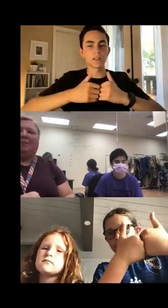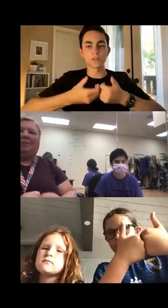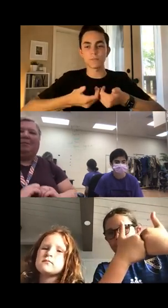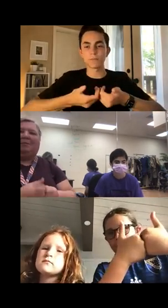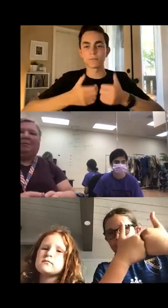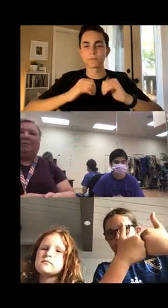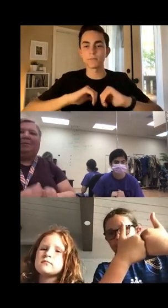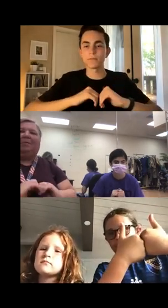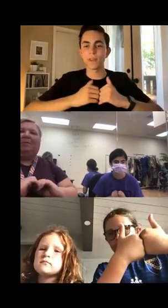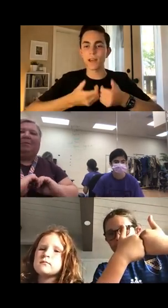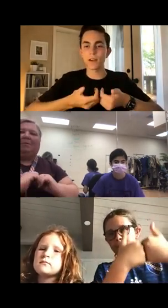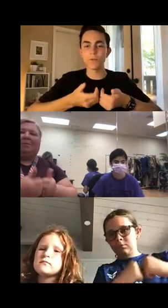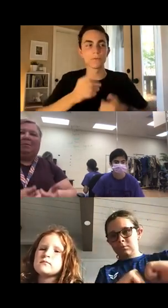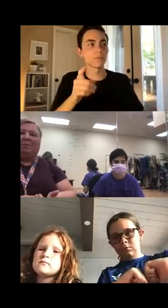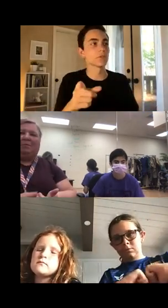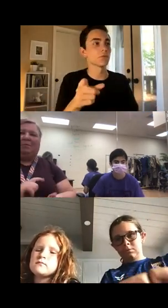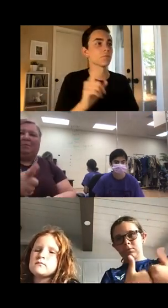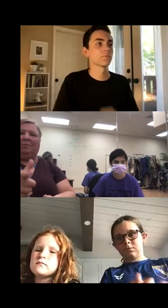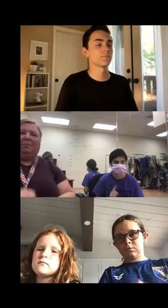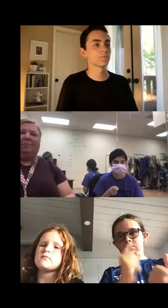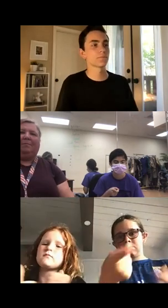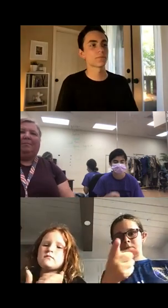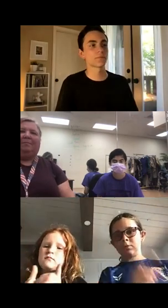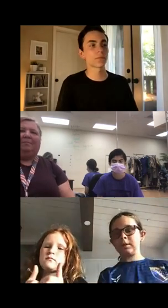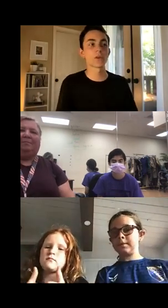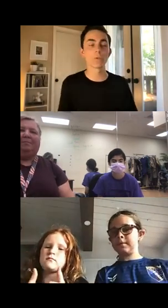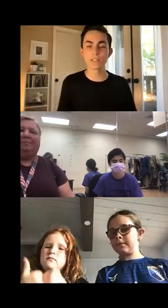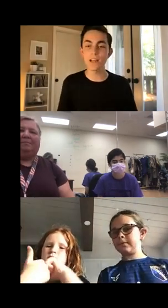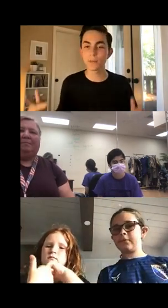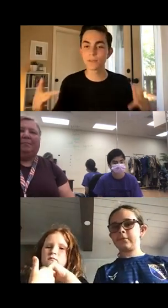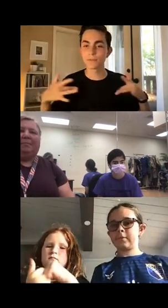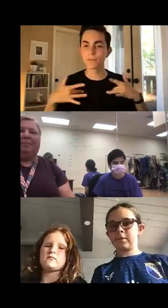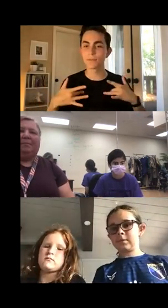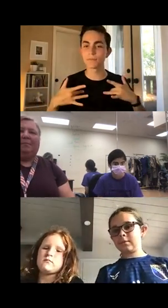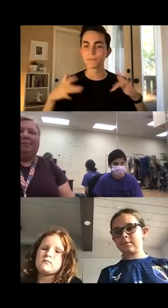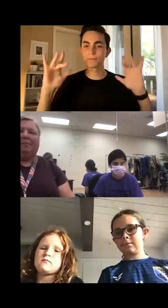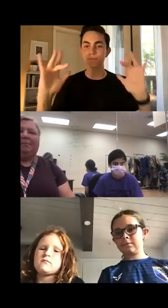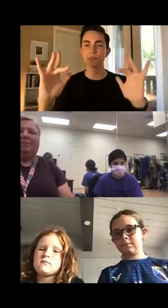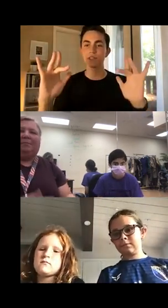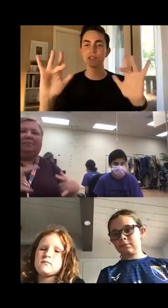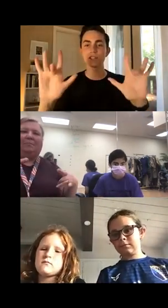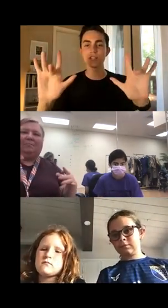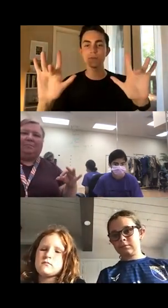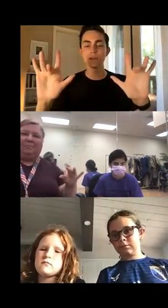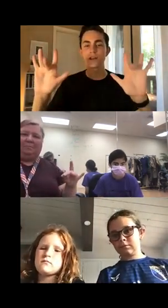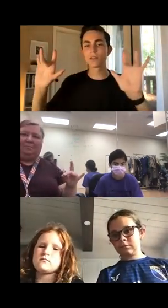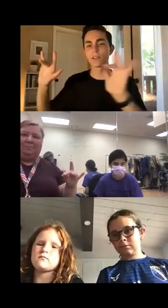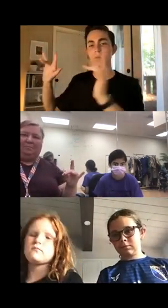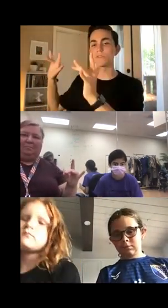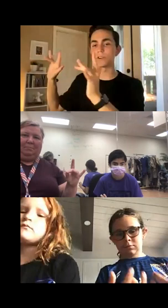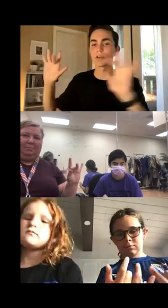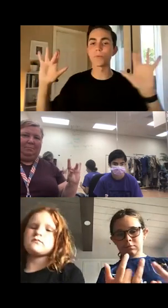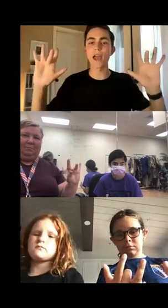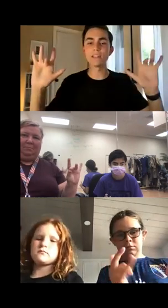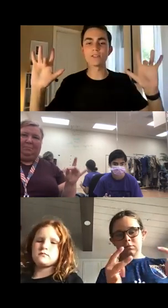I like this one. How you. What's up? Do this hand shape. The